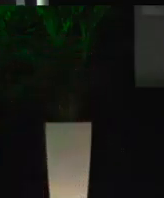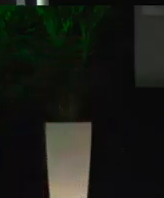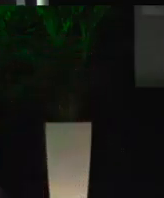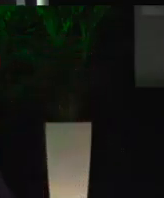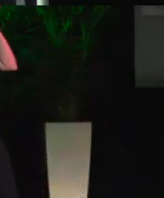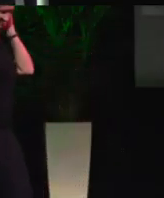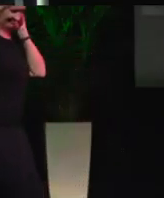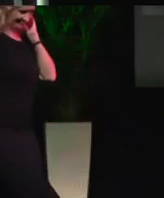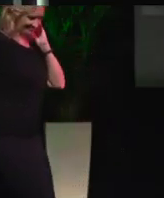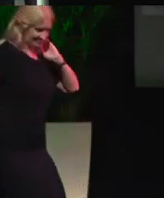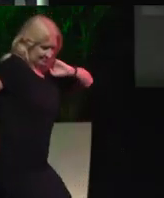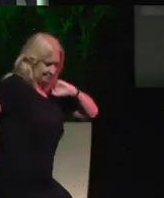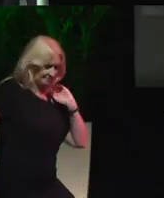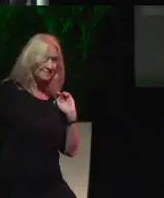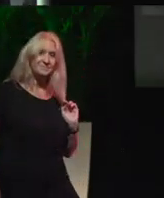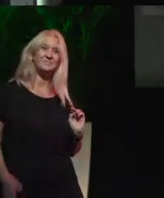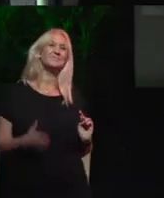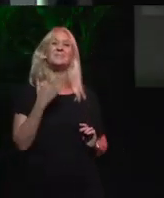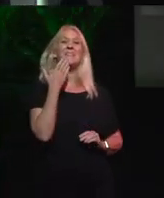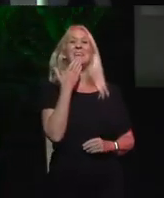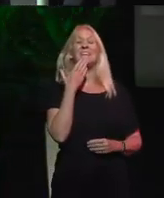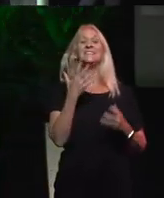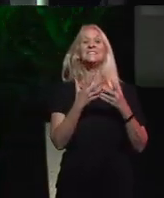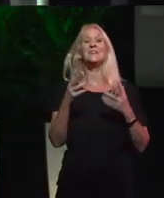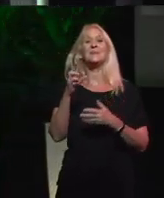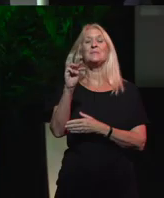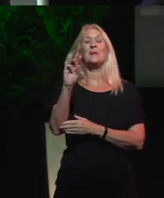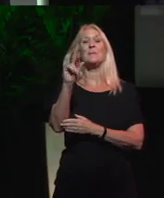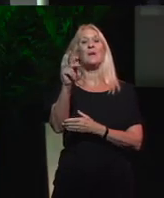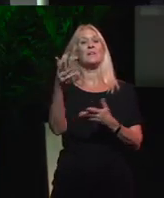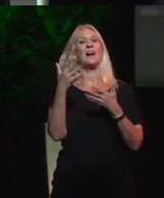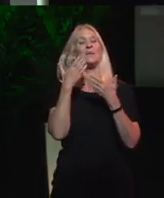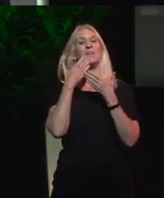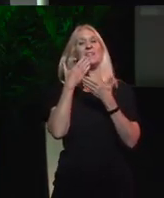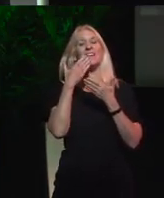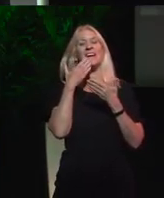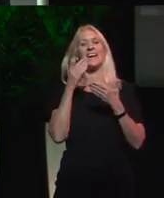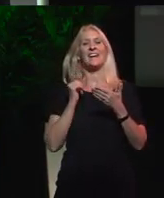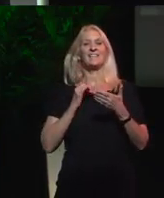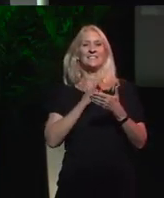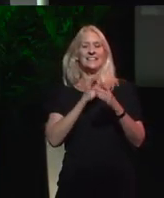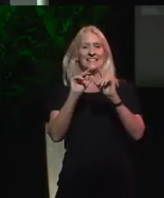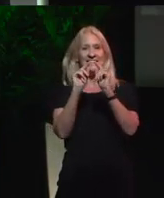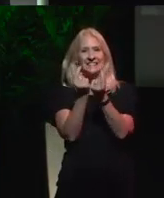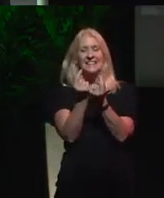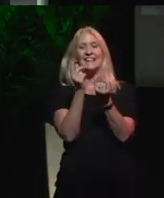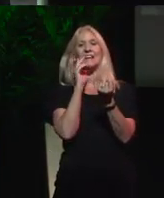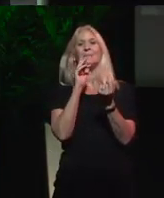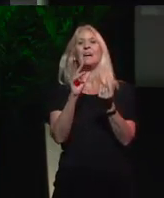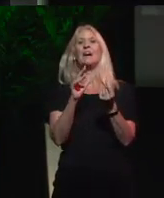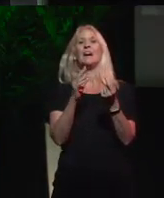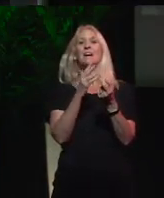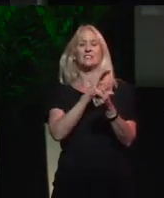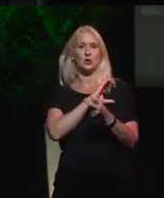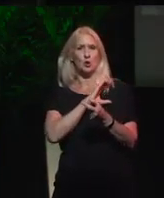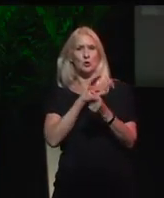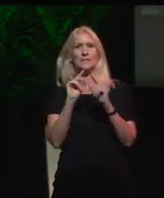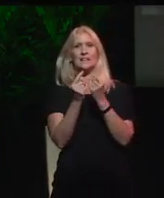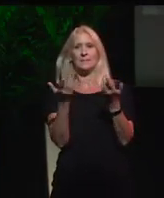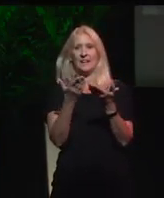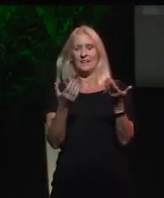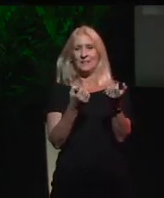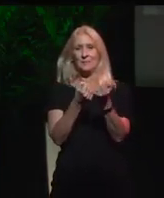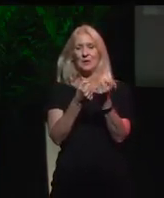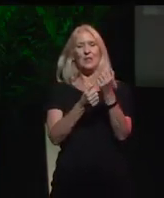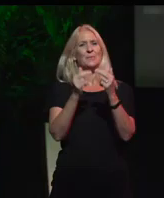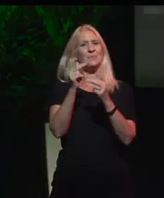Mark, thank you so much. I'd like to thank our facilities team, security team, who are out here supporting us today. I want to thank